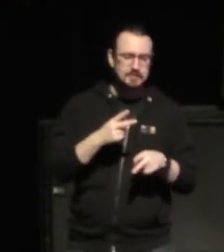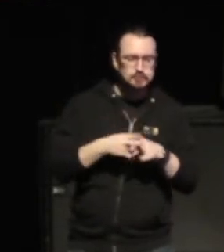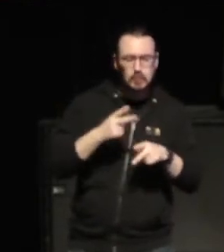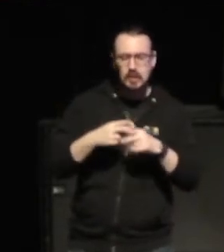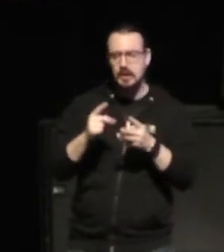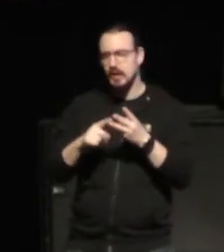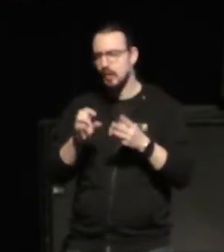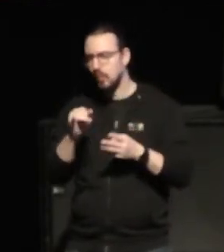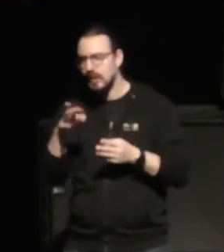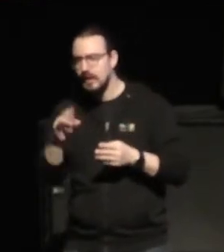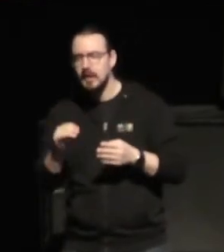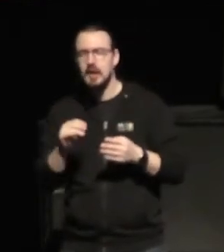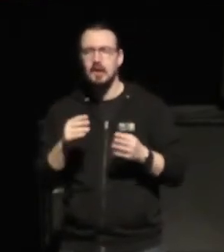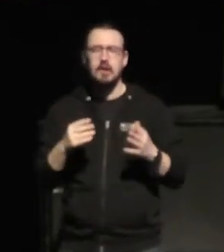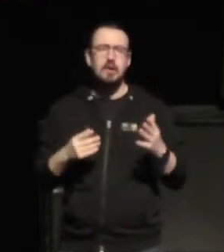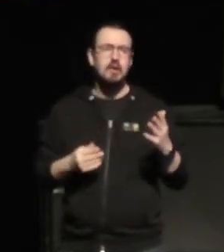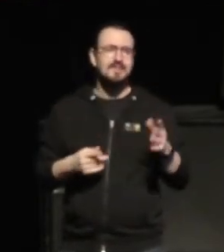and